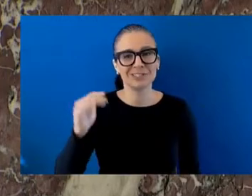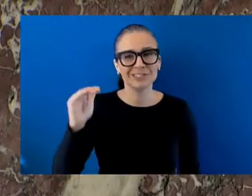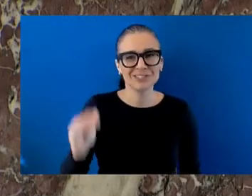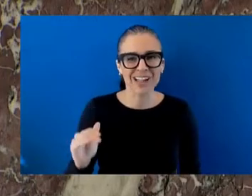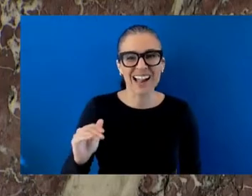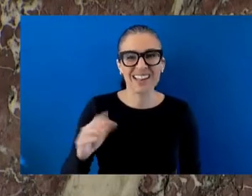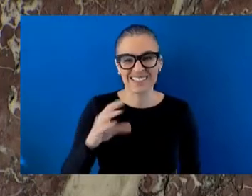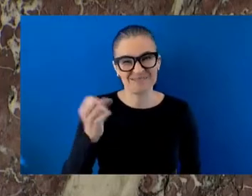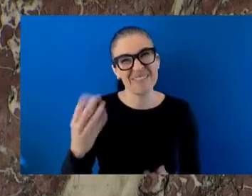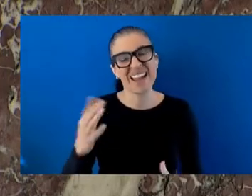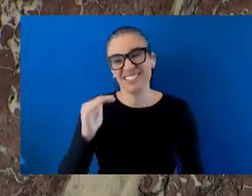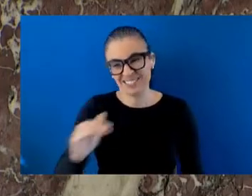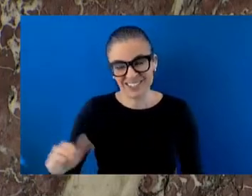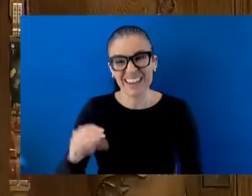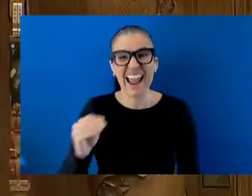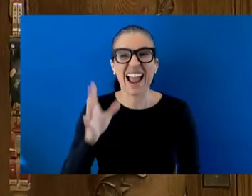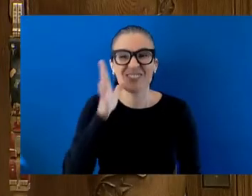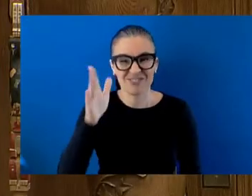well.